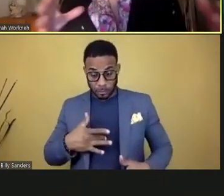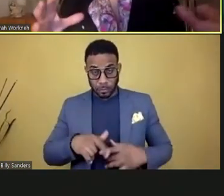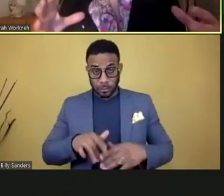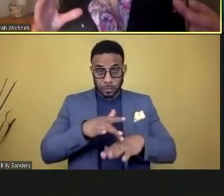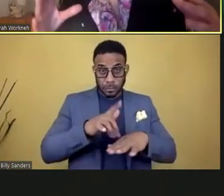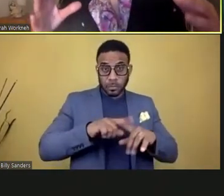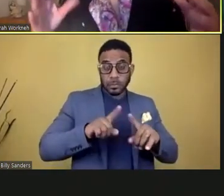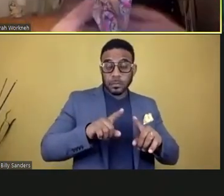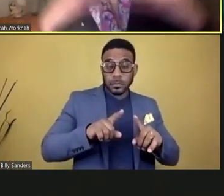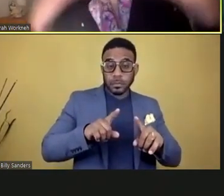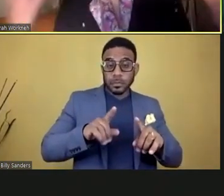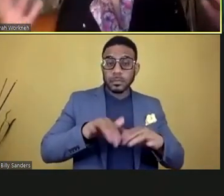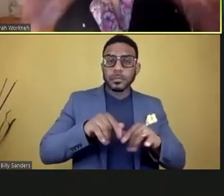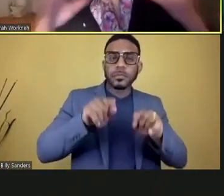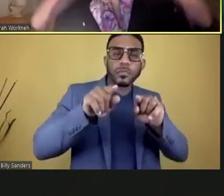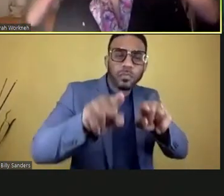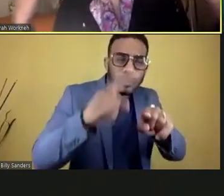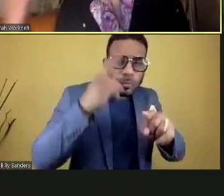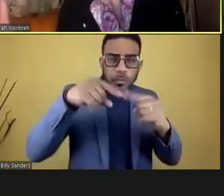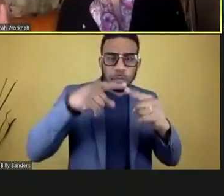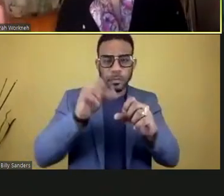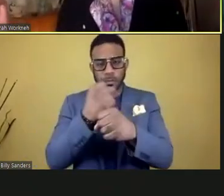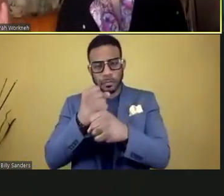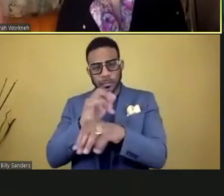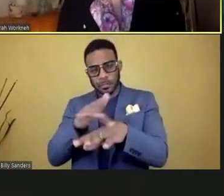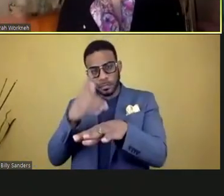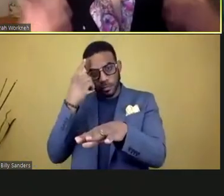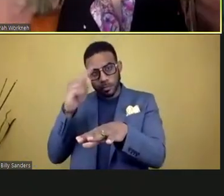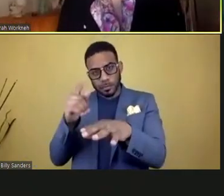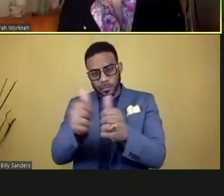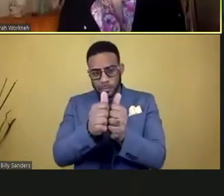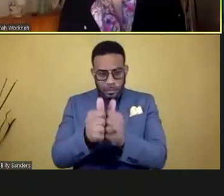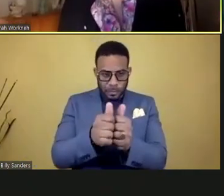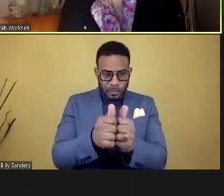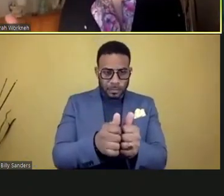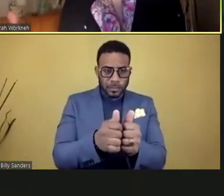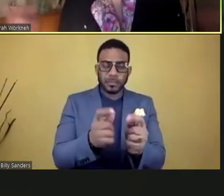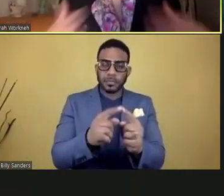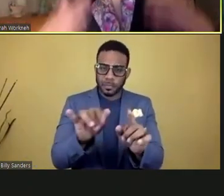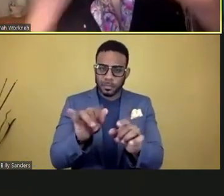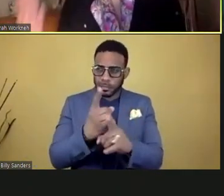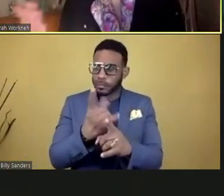but how you think about creating space for togetherness too,